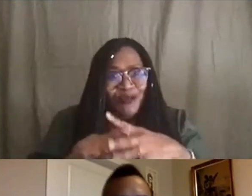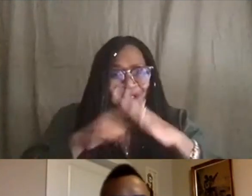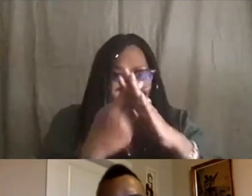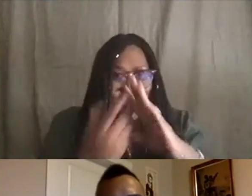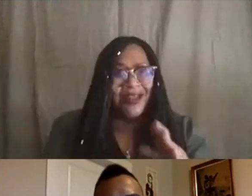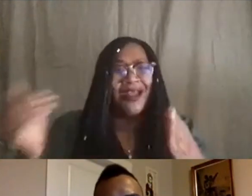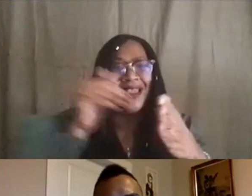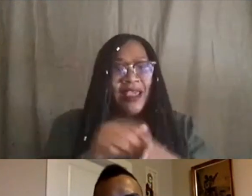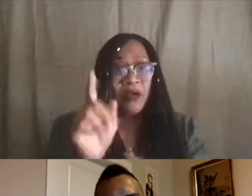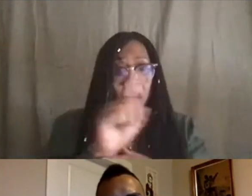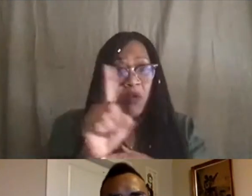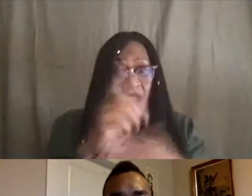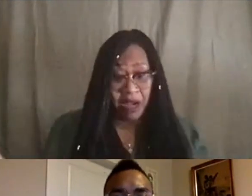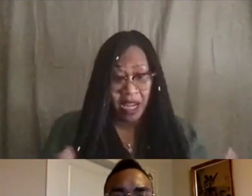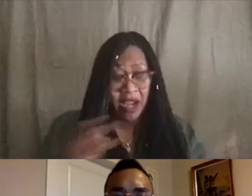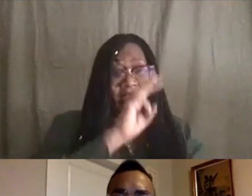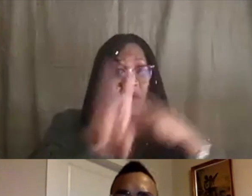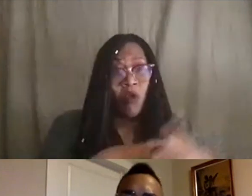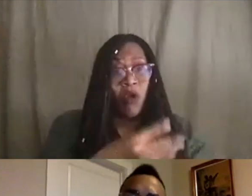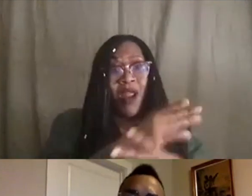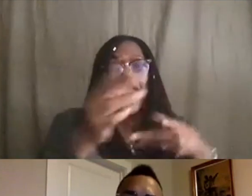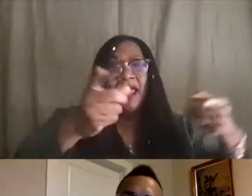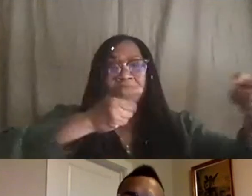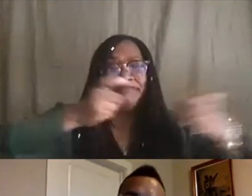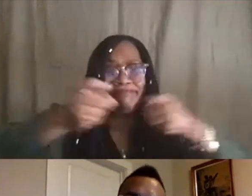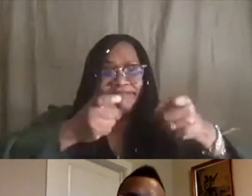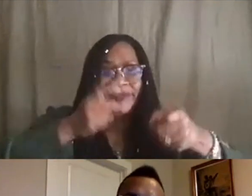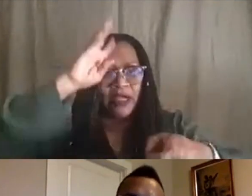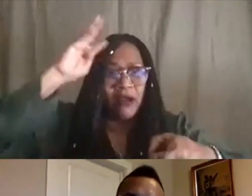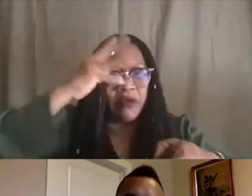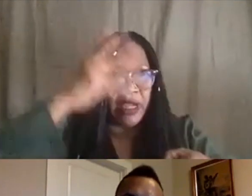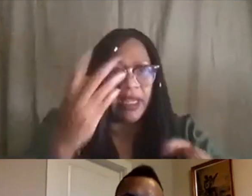but also the kind of disciplining logic of reproducing it.